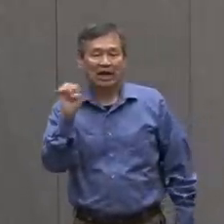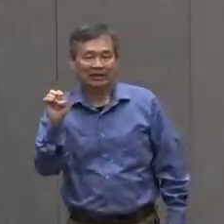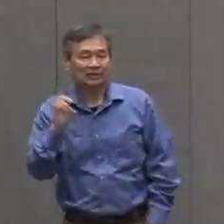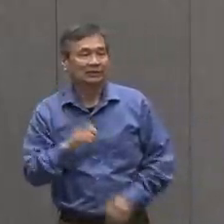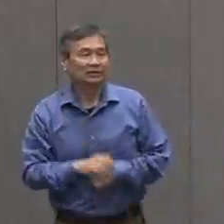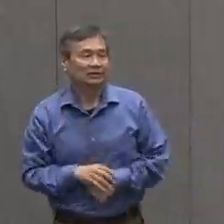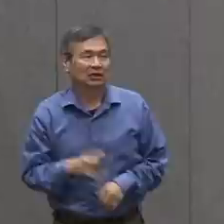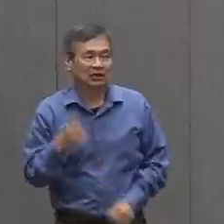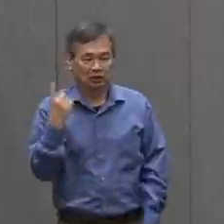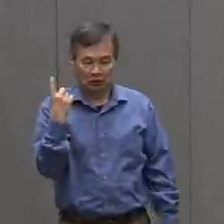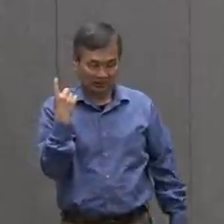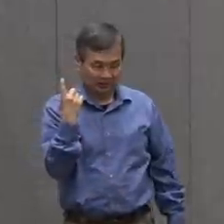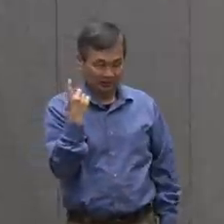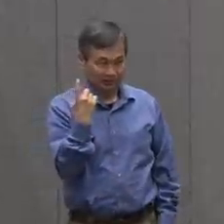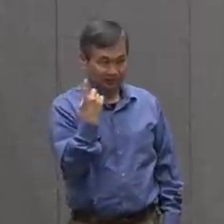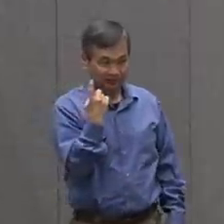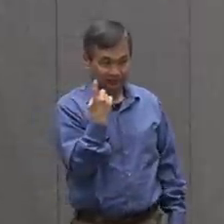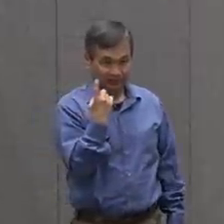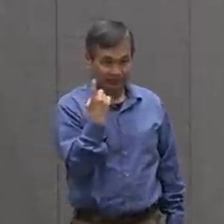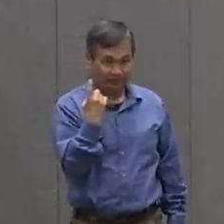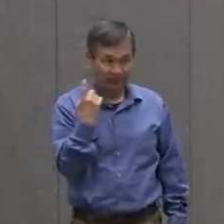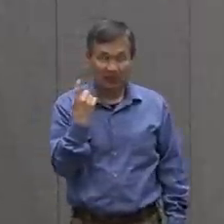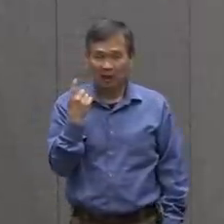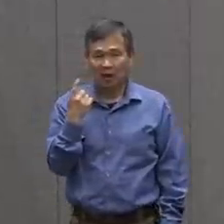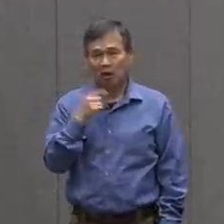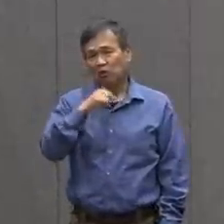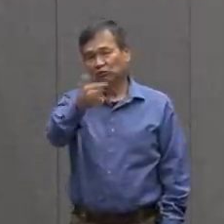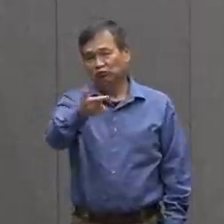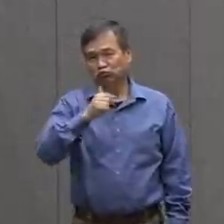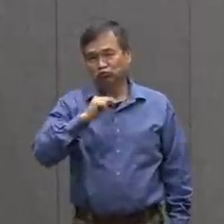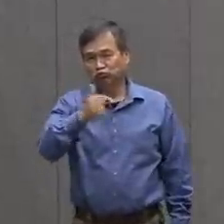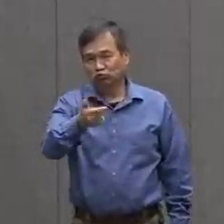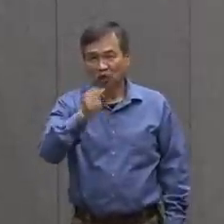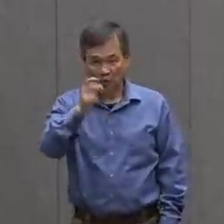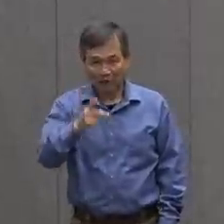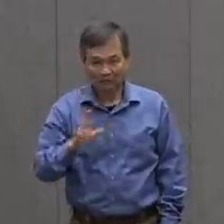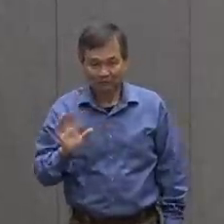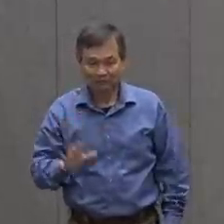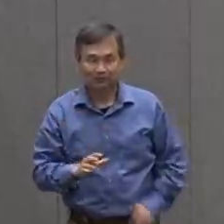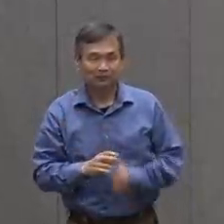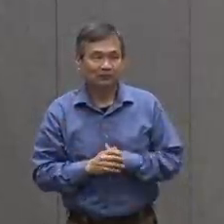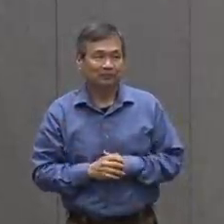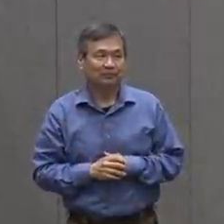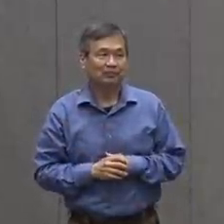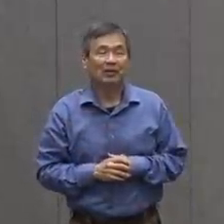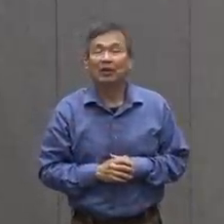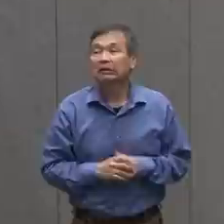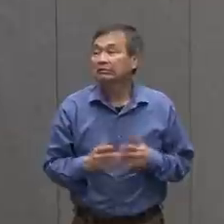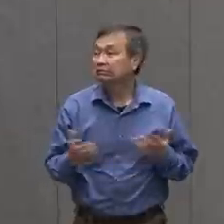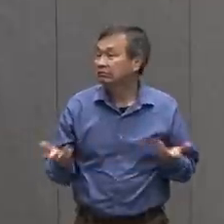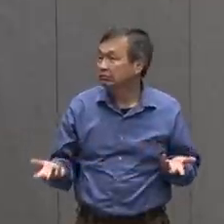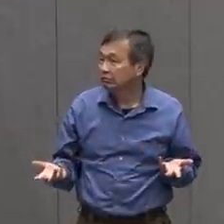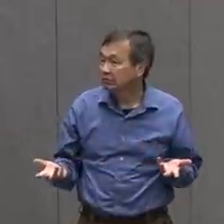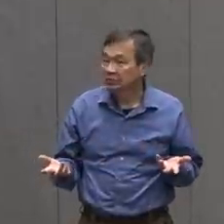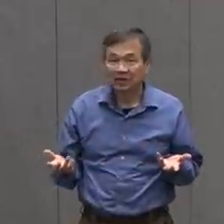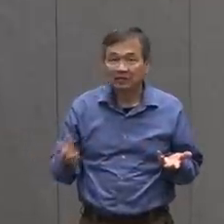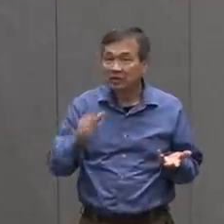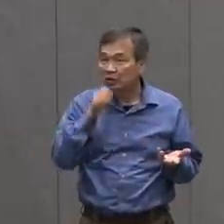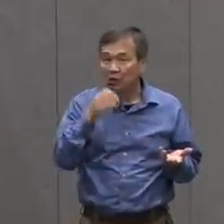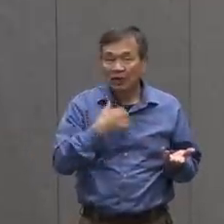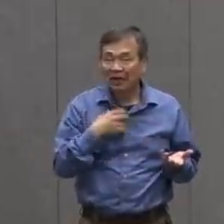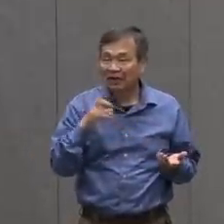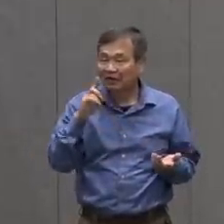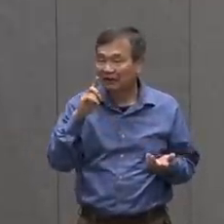need one. And two friends would take turns rolling this die. If you do not have a die at